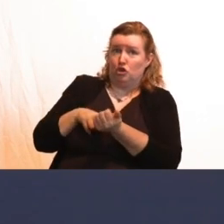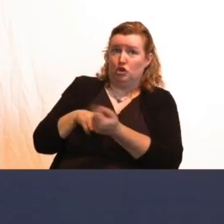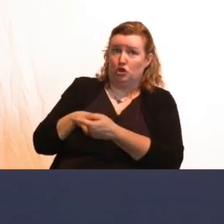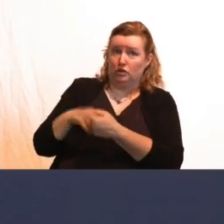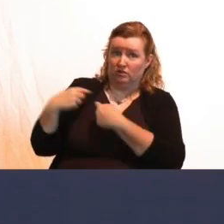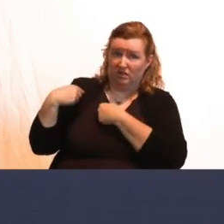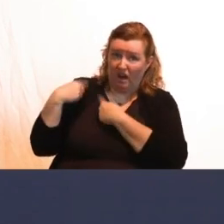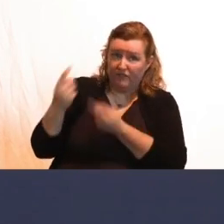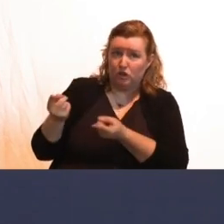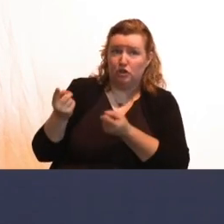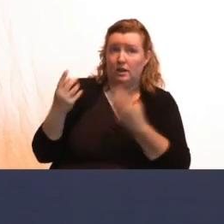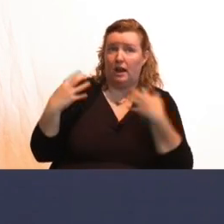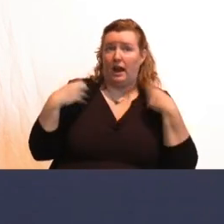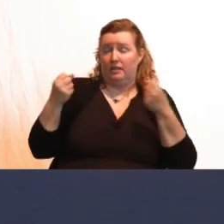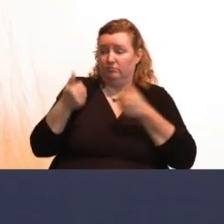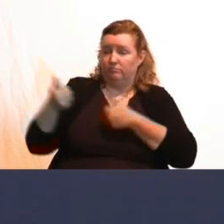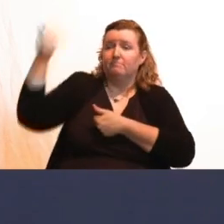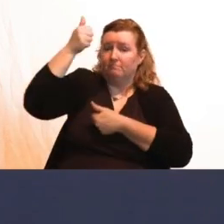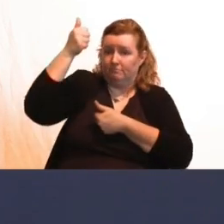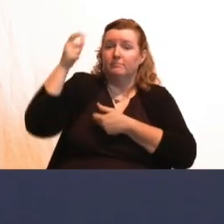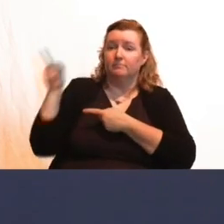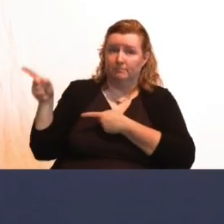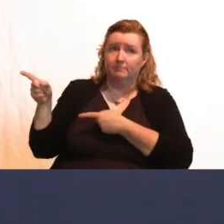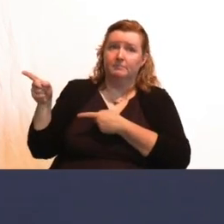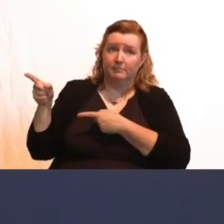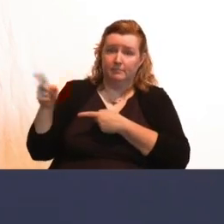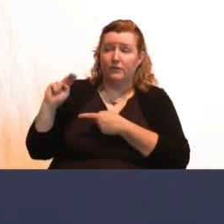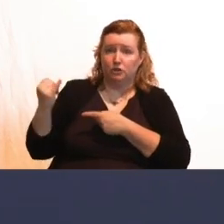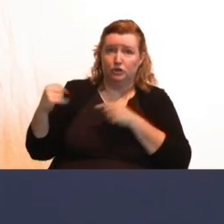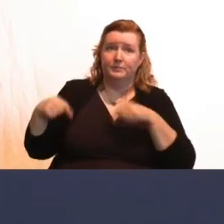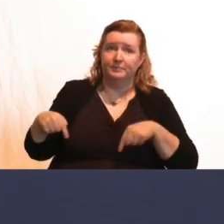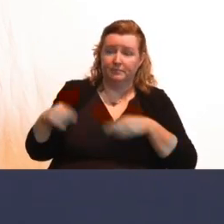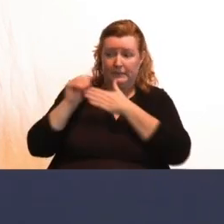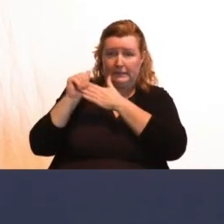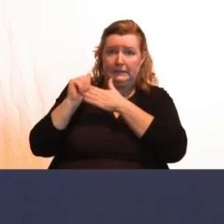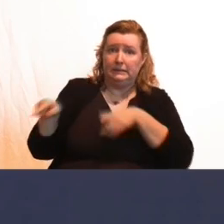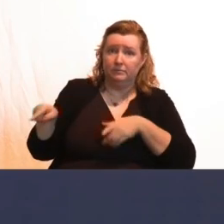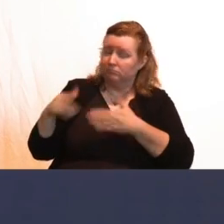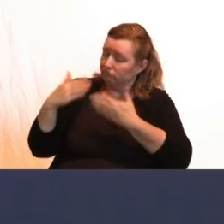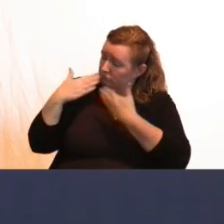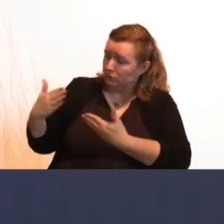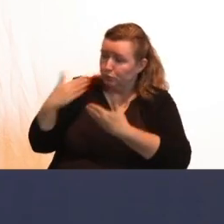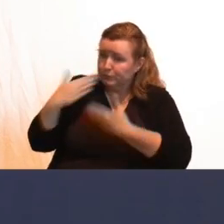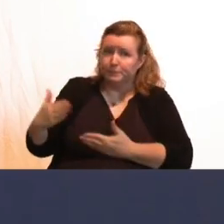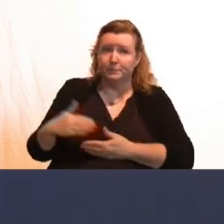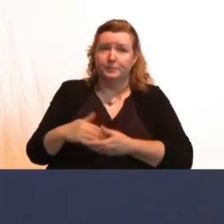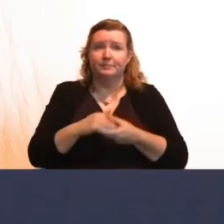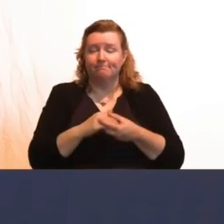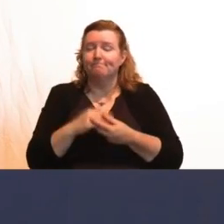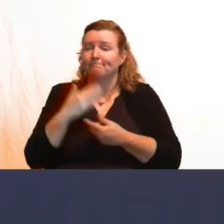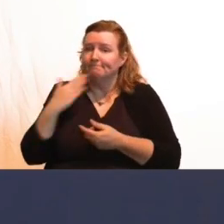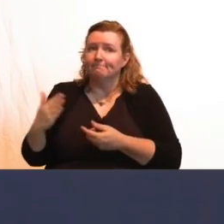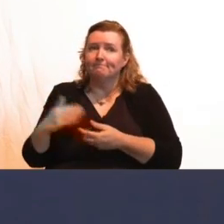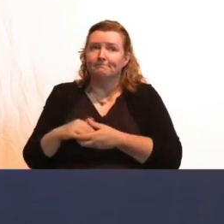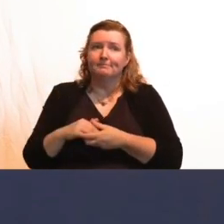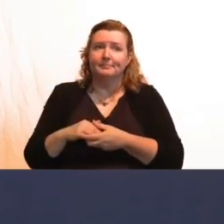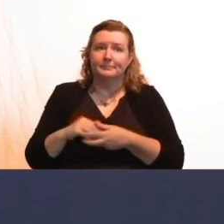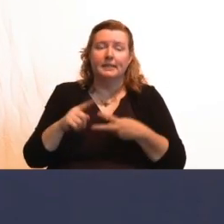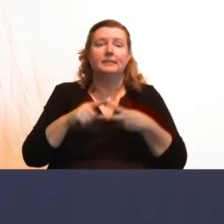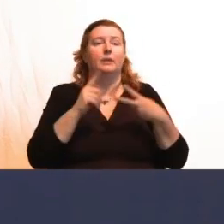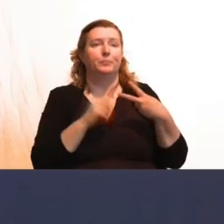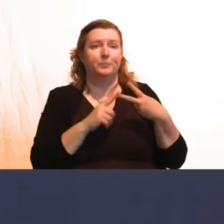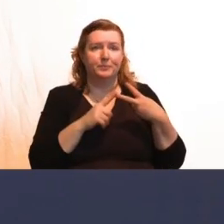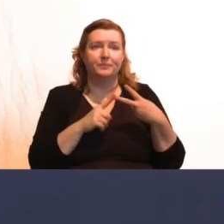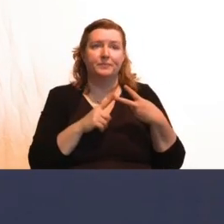workers. And secondly, the notion that this has brought out the best in so many. Let's never forget that as